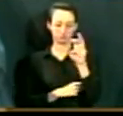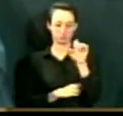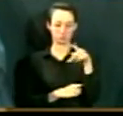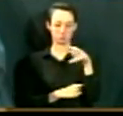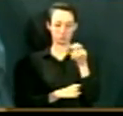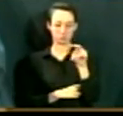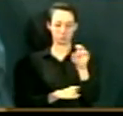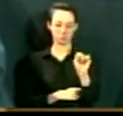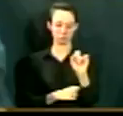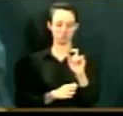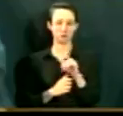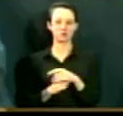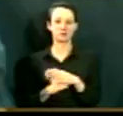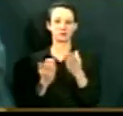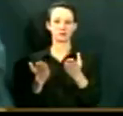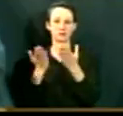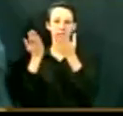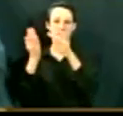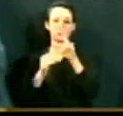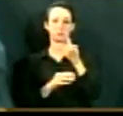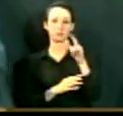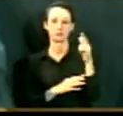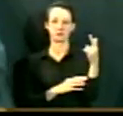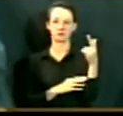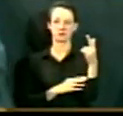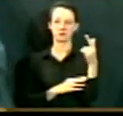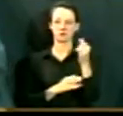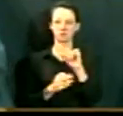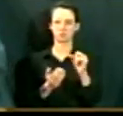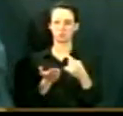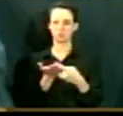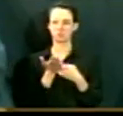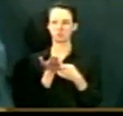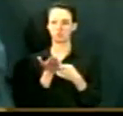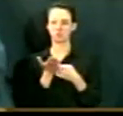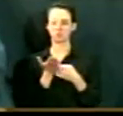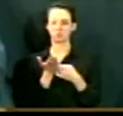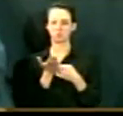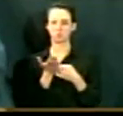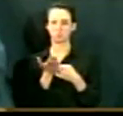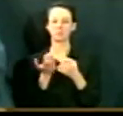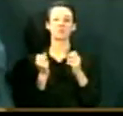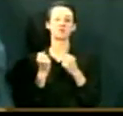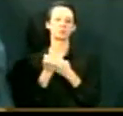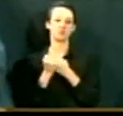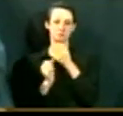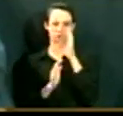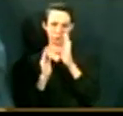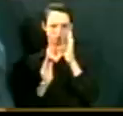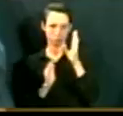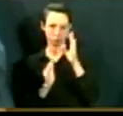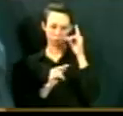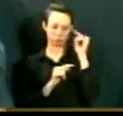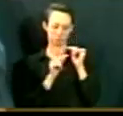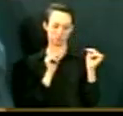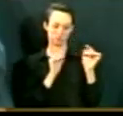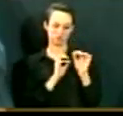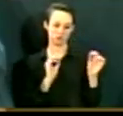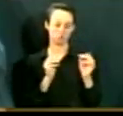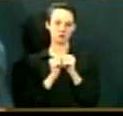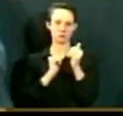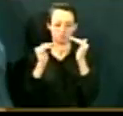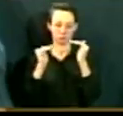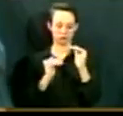by Ms. Owen. Any discussion? All in favor say aye. Aye. All opposed? Motion